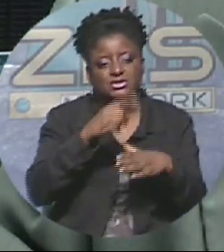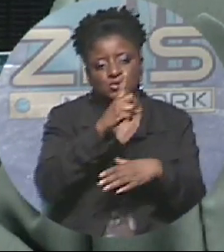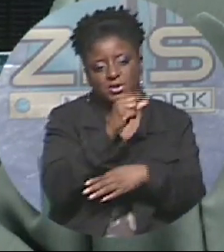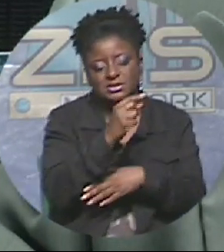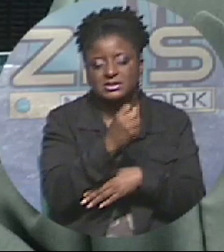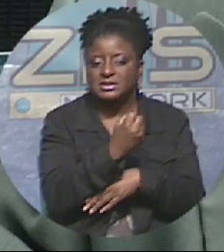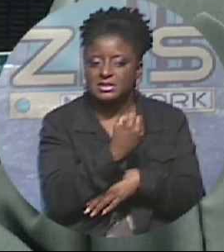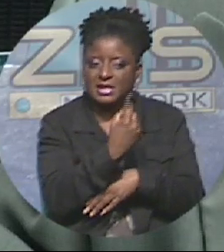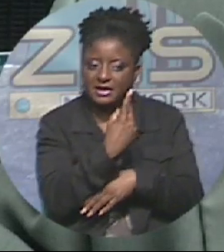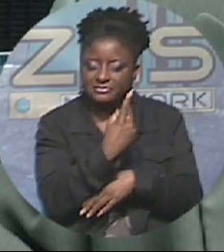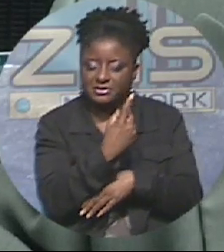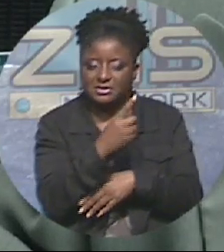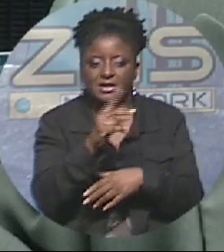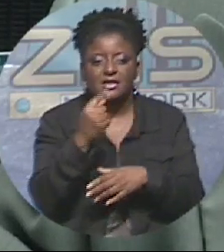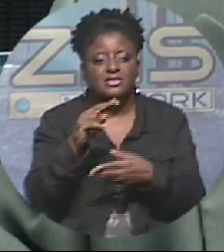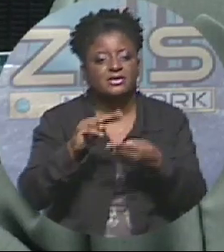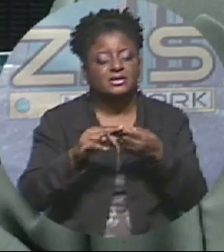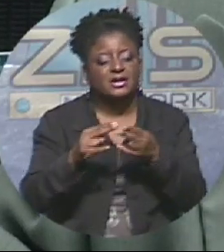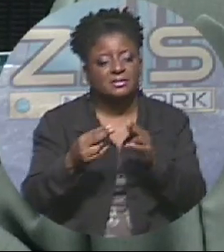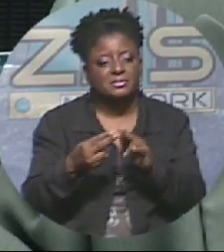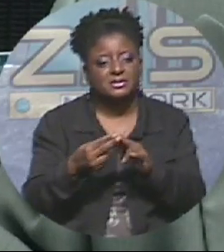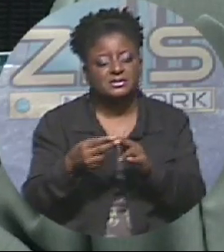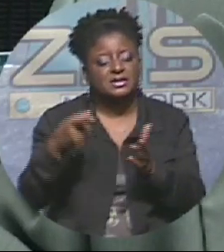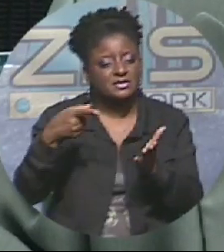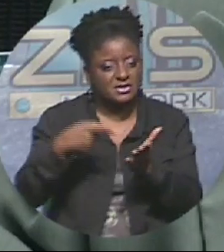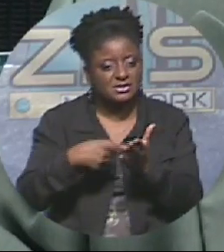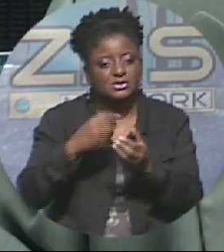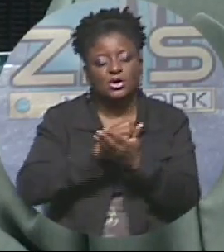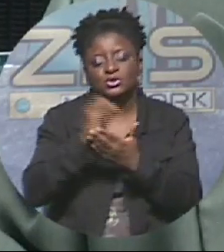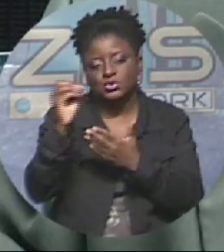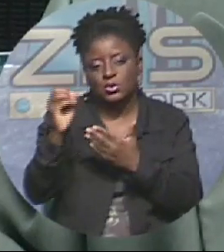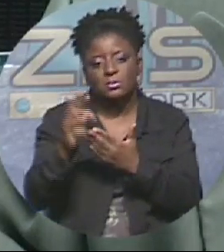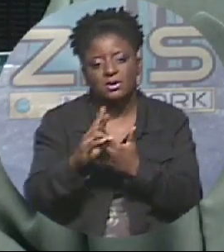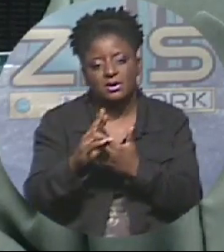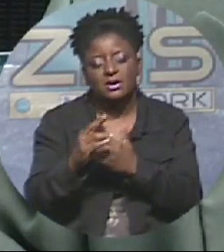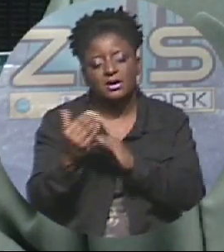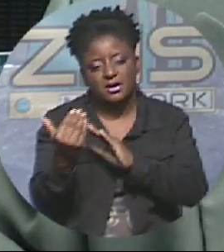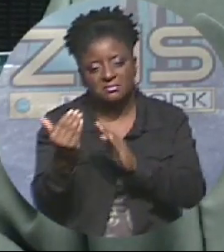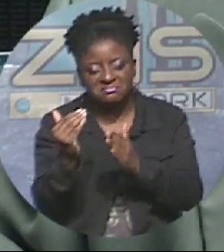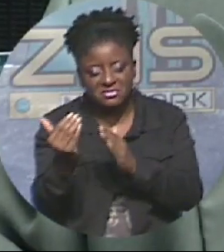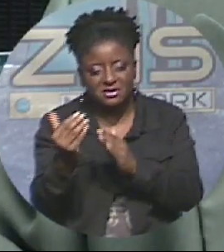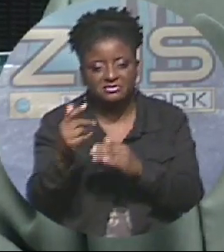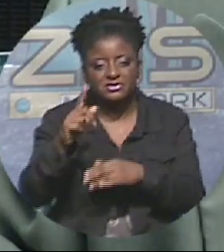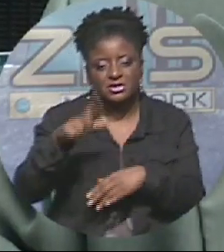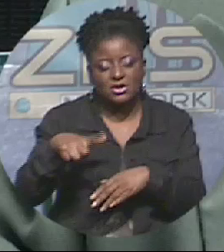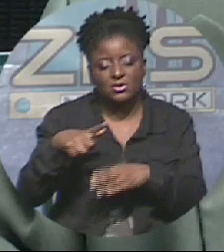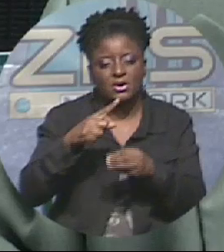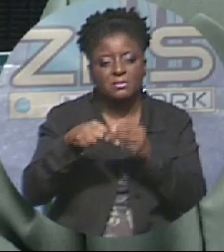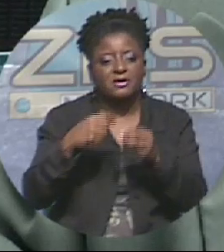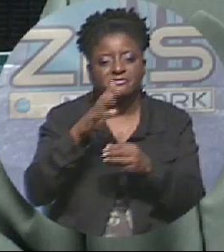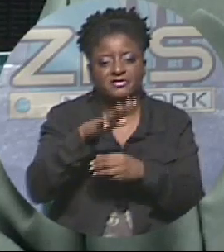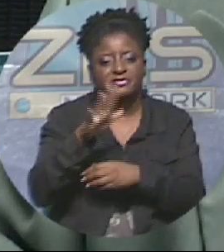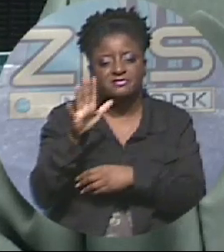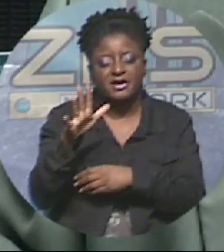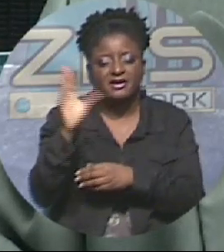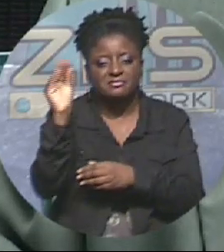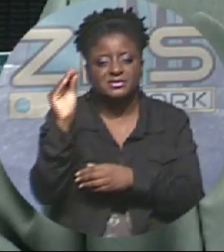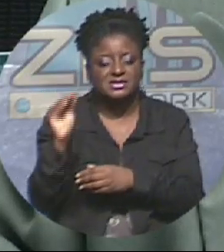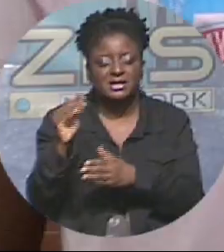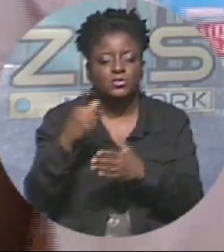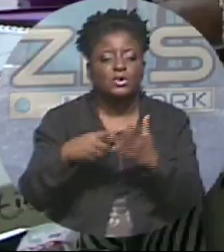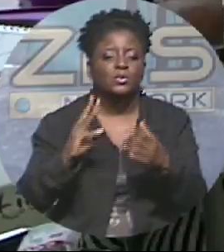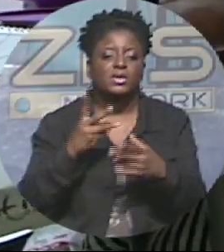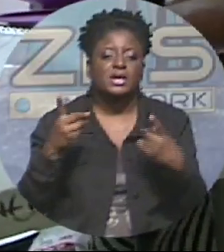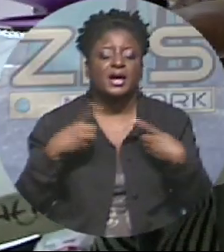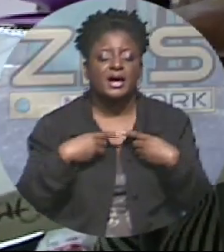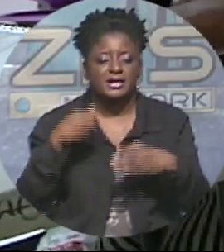2011, the numbers as of this October comparatively low. I would say around about 55% of what we had